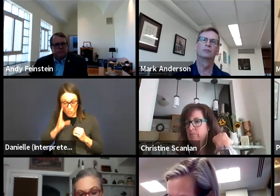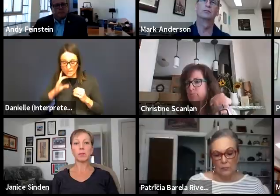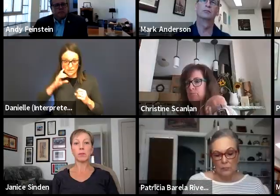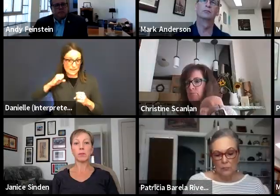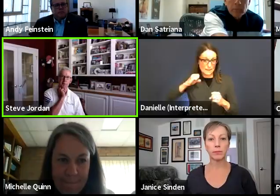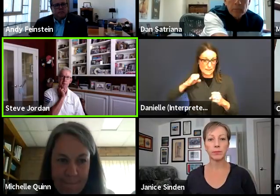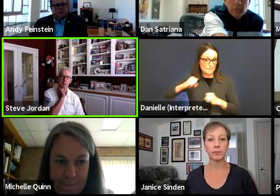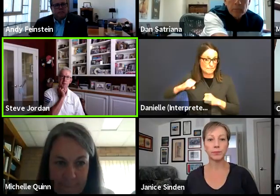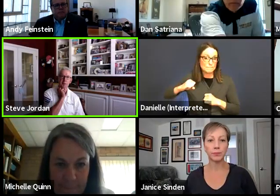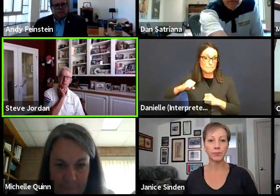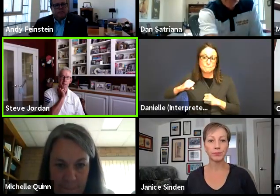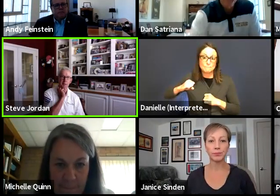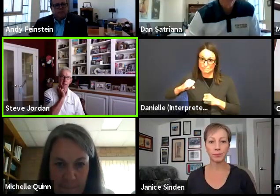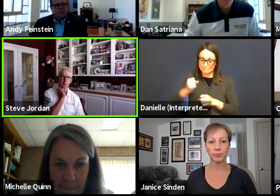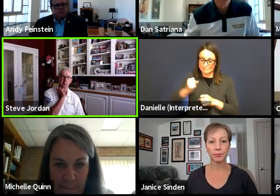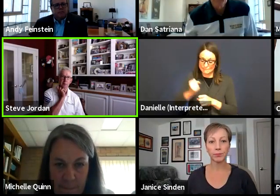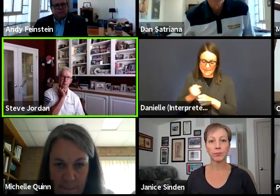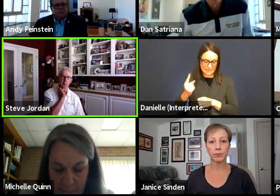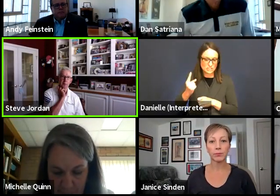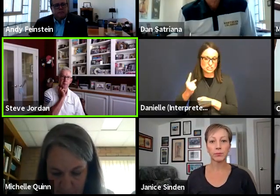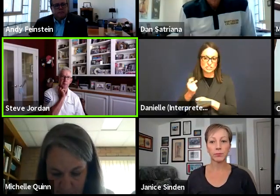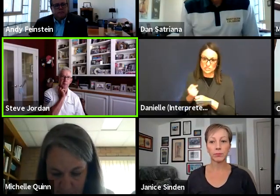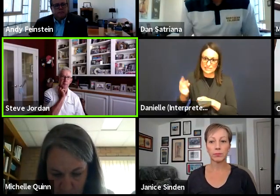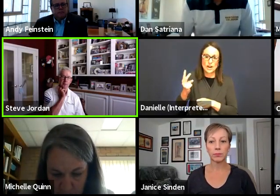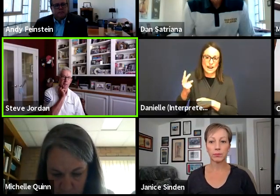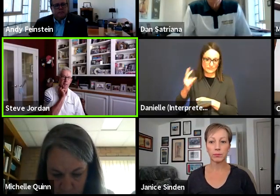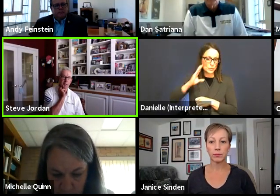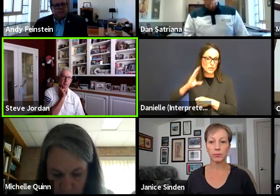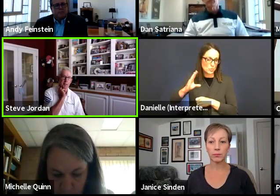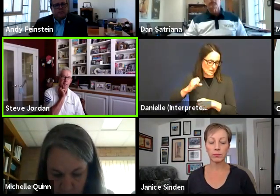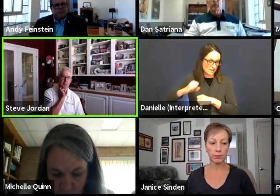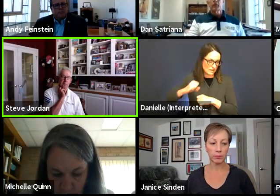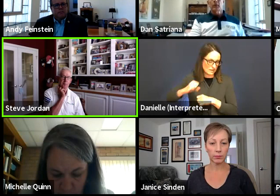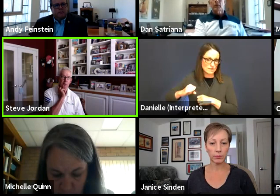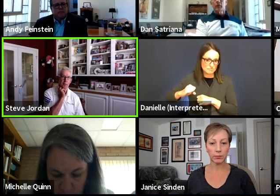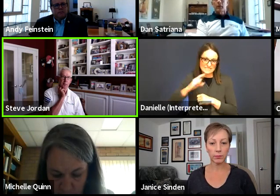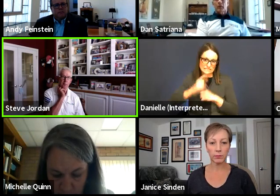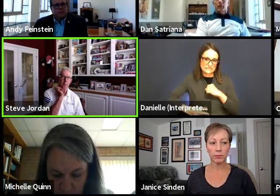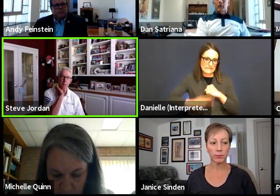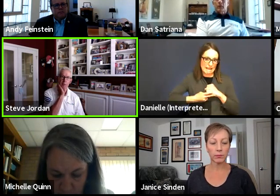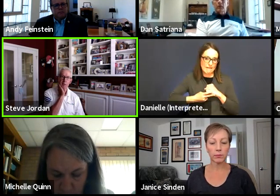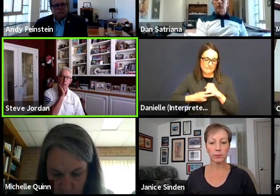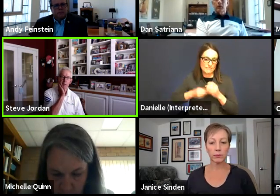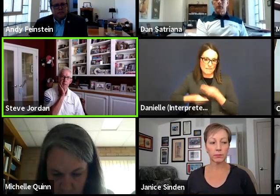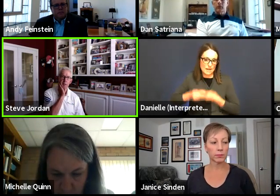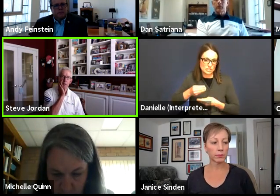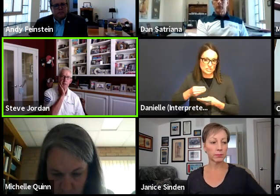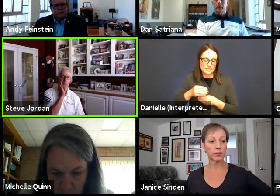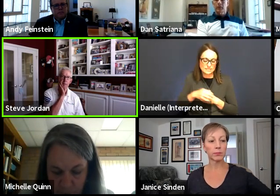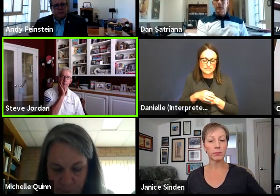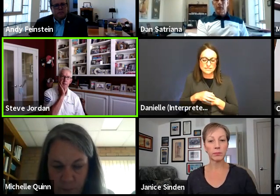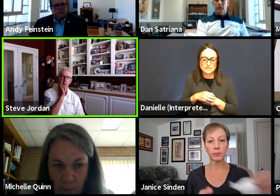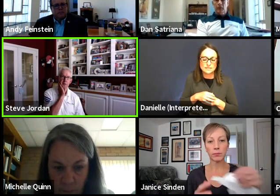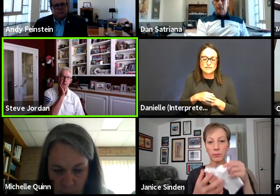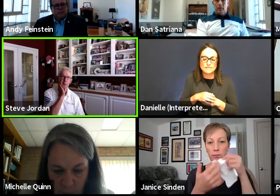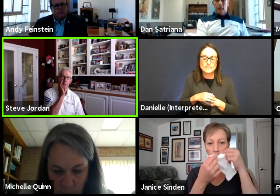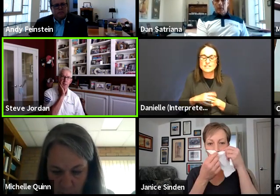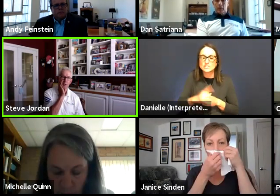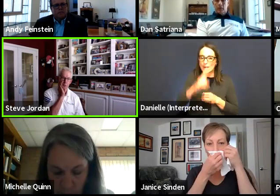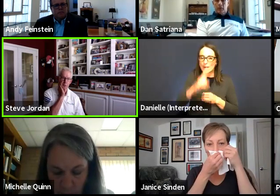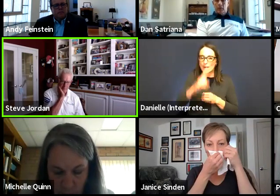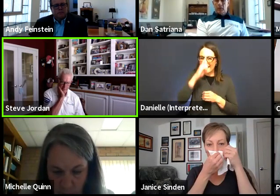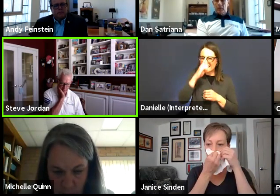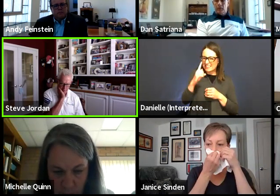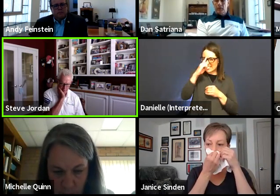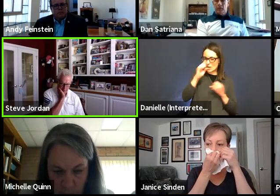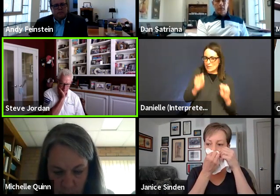next year and the year after in order to save the budget. So I think you got to try to ameliorate the impact on the students as much